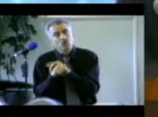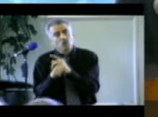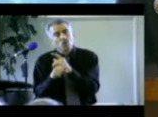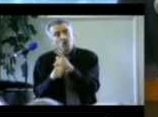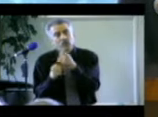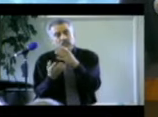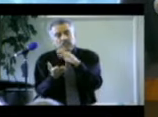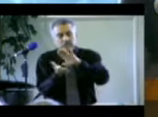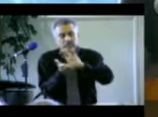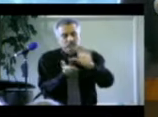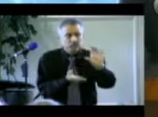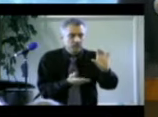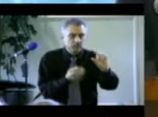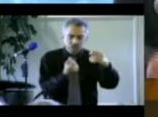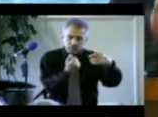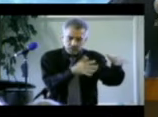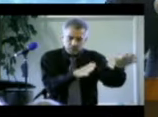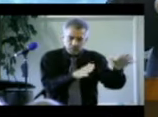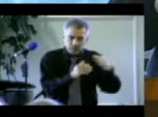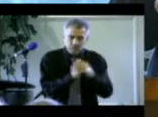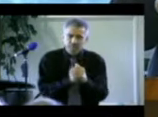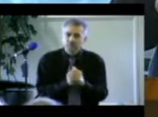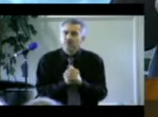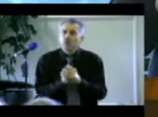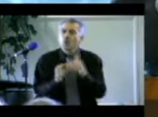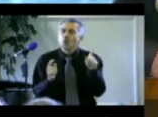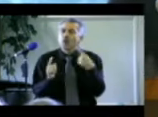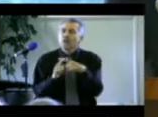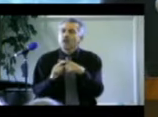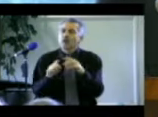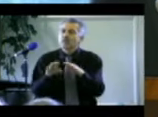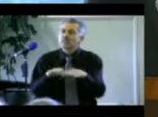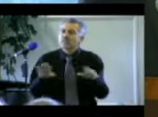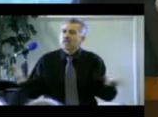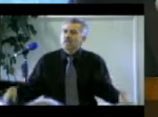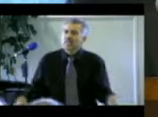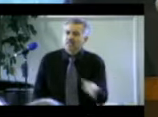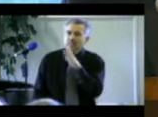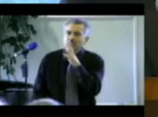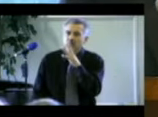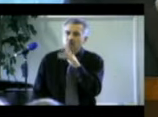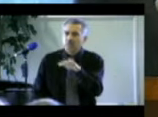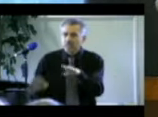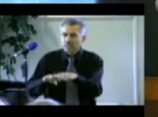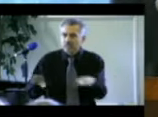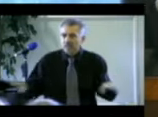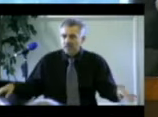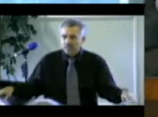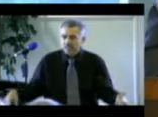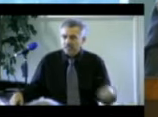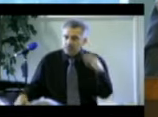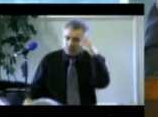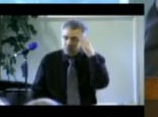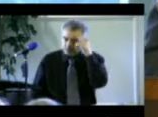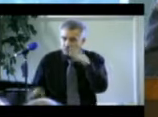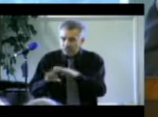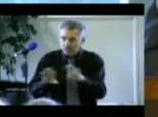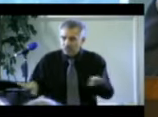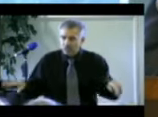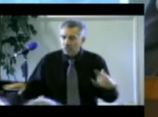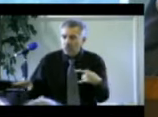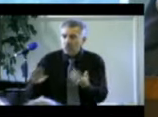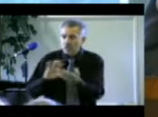part disappears. When I was a child, I talked like a child, I thought like a child, I reasoned like a child. But when I